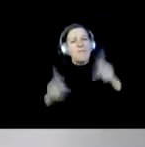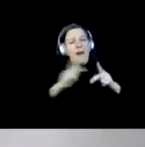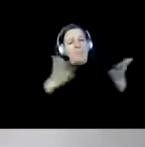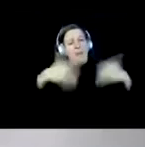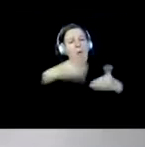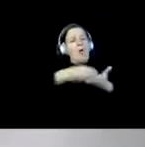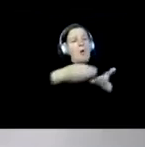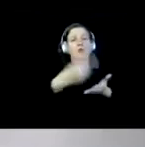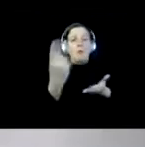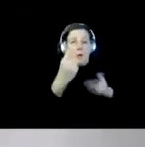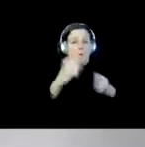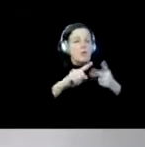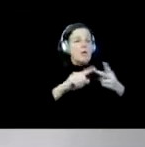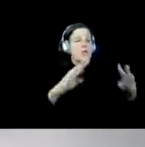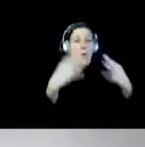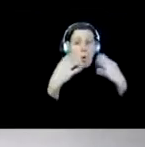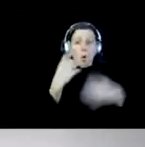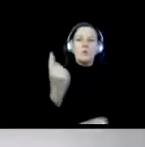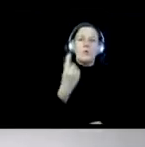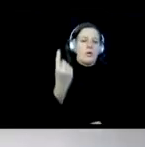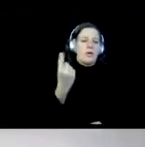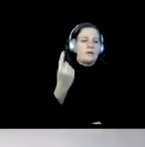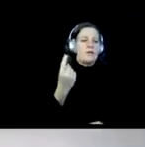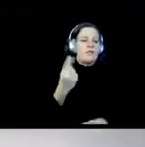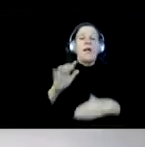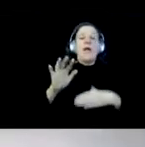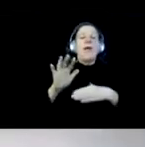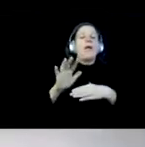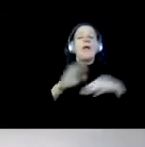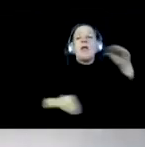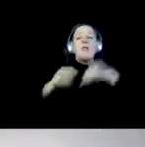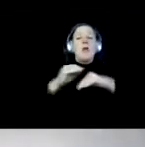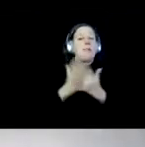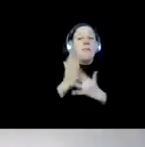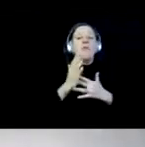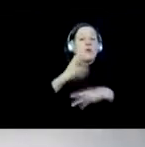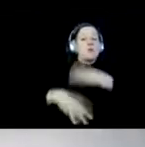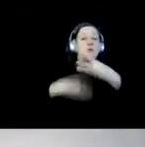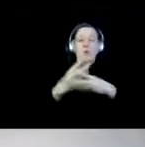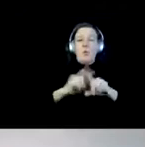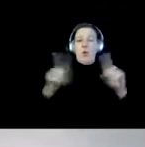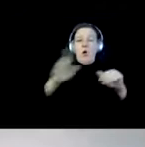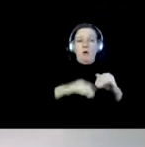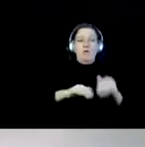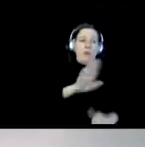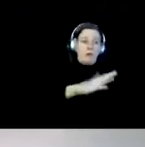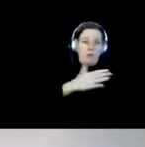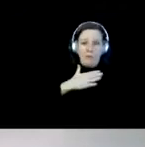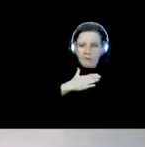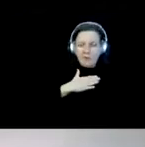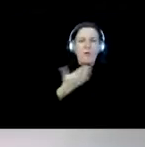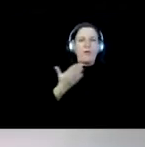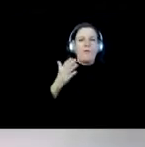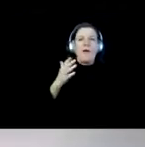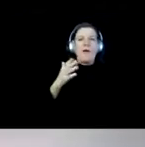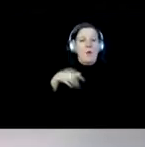at something. Their movements through the world are very different than your movements or my movements or Tracy's movements even.